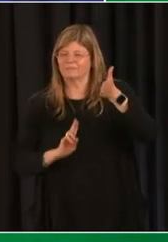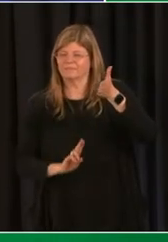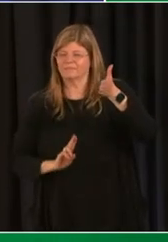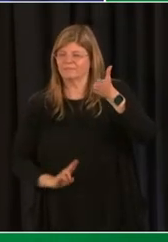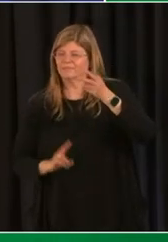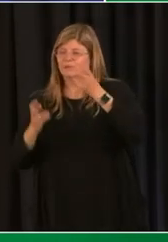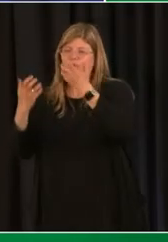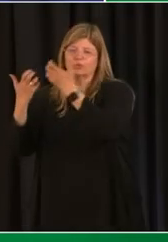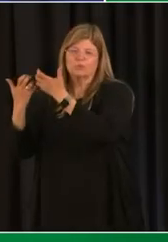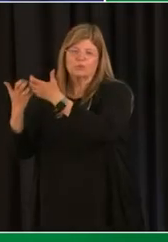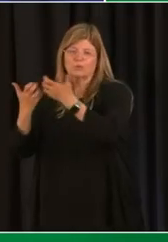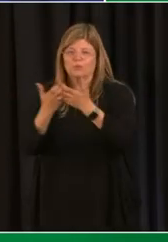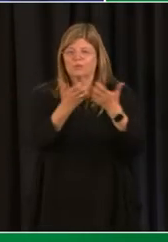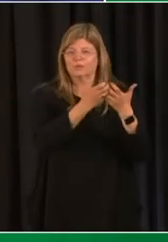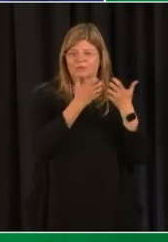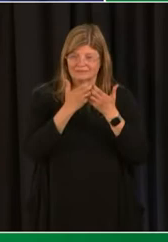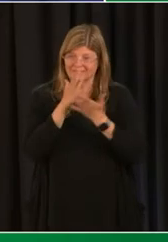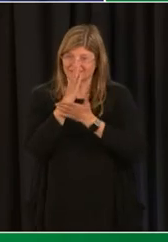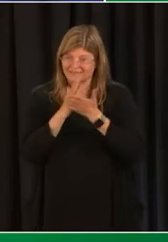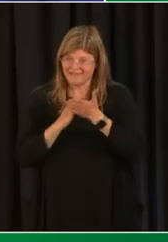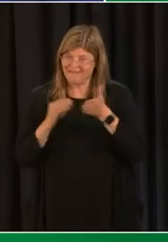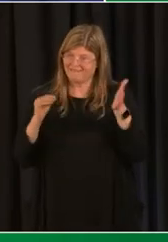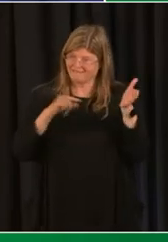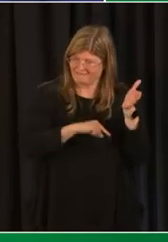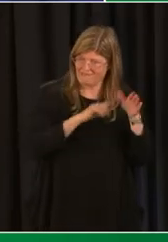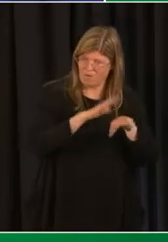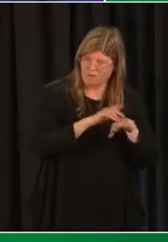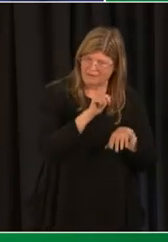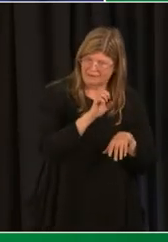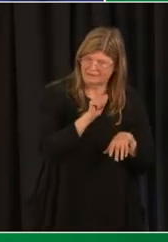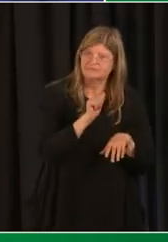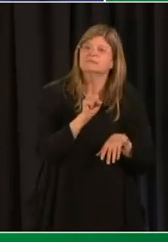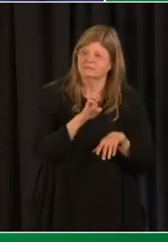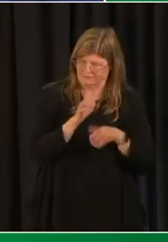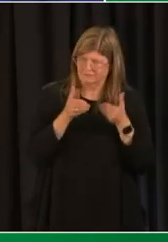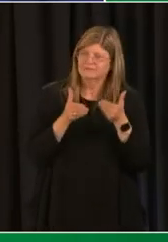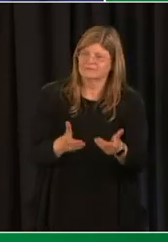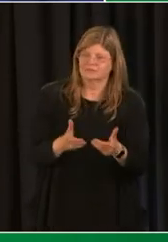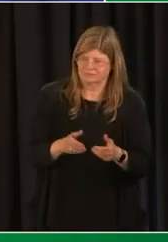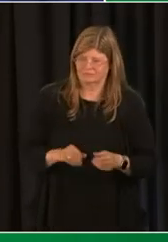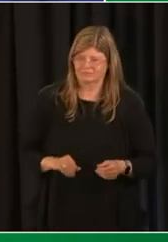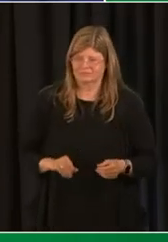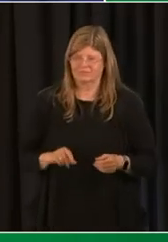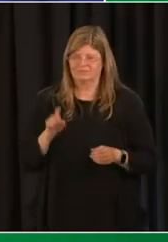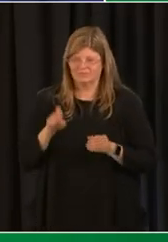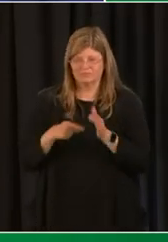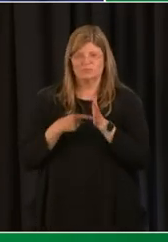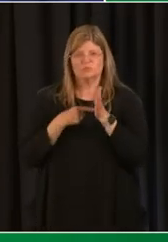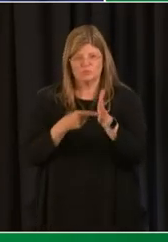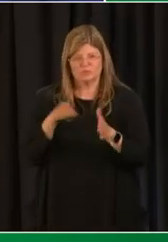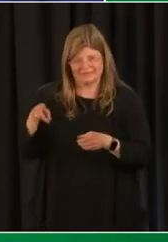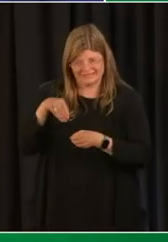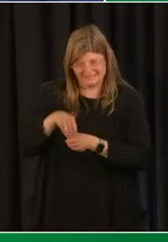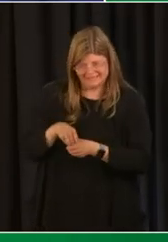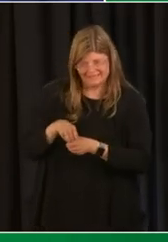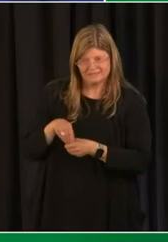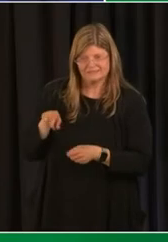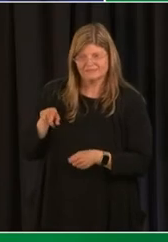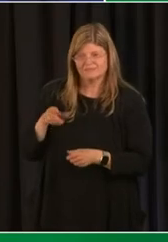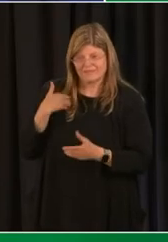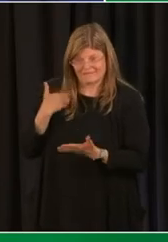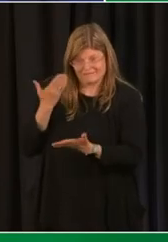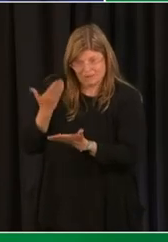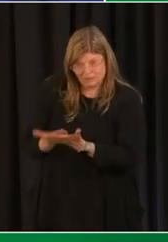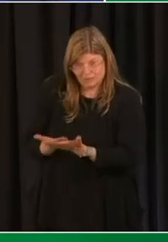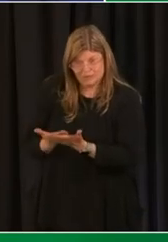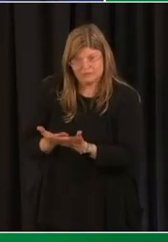roommate situation. We can support you through that, but you can, you will need to show that you're in a place that does have a valid